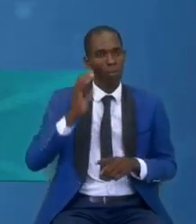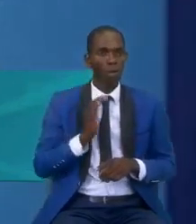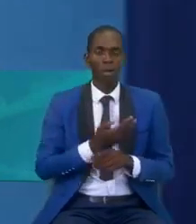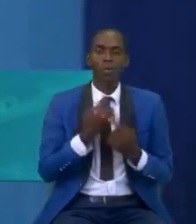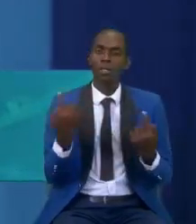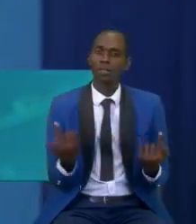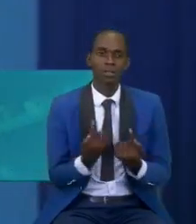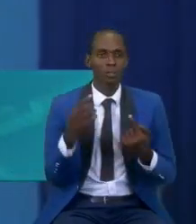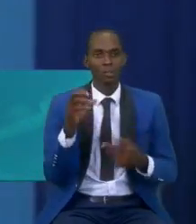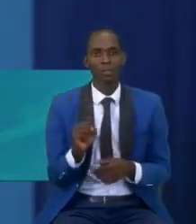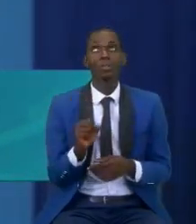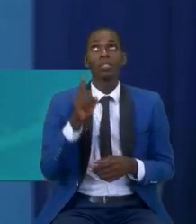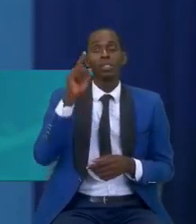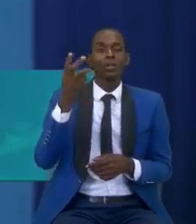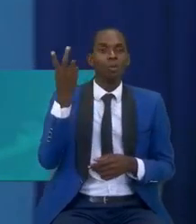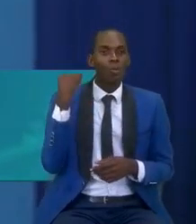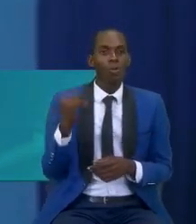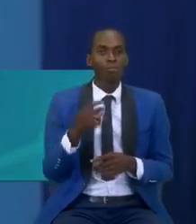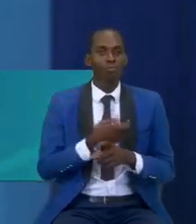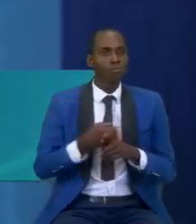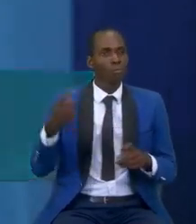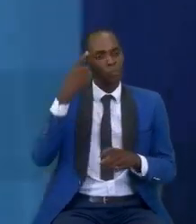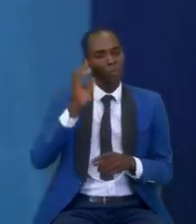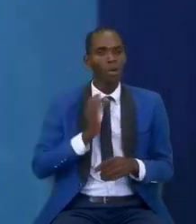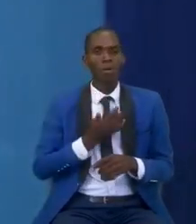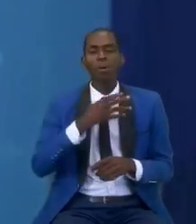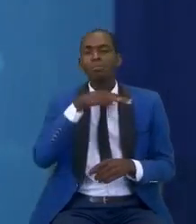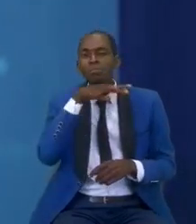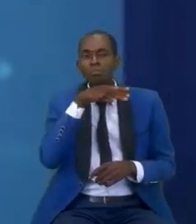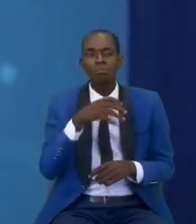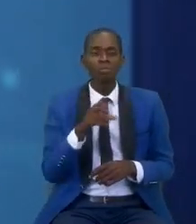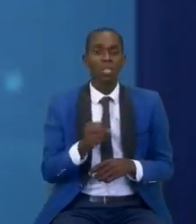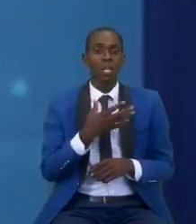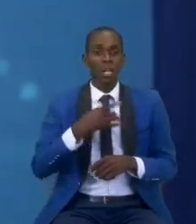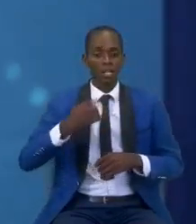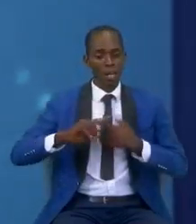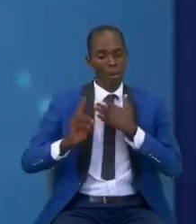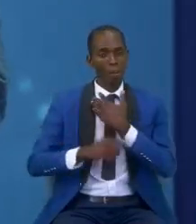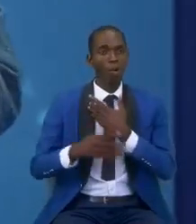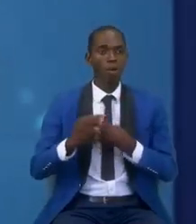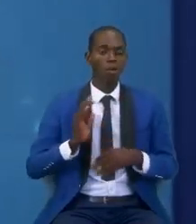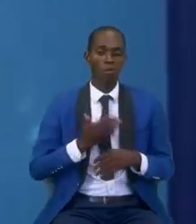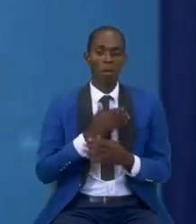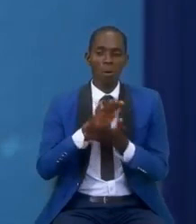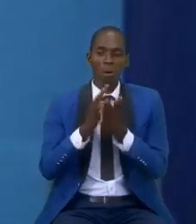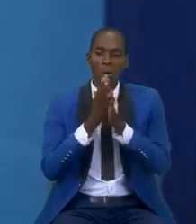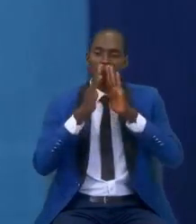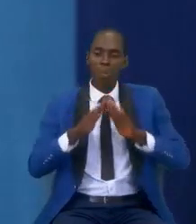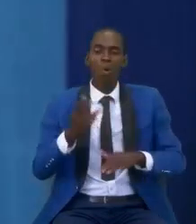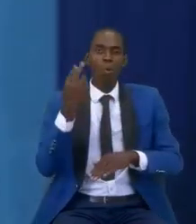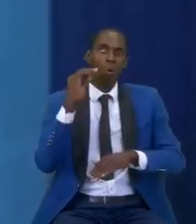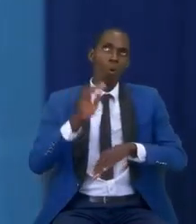iniquities, and the chastisement of our peace was upon him, and with his stripes